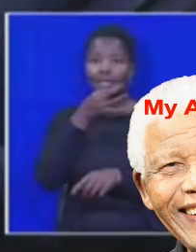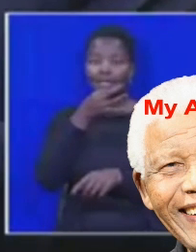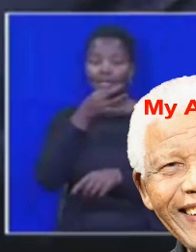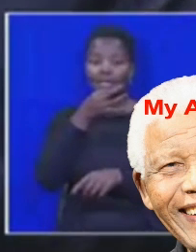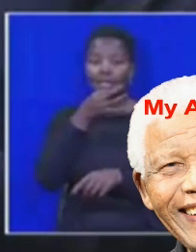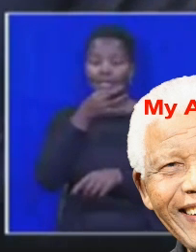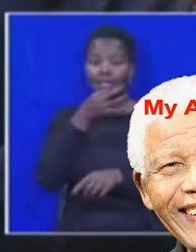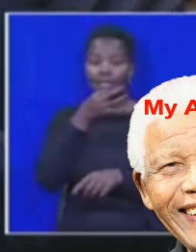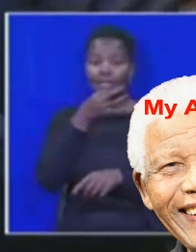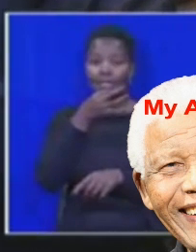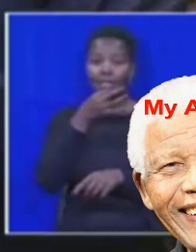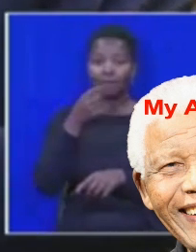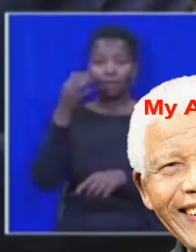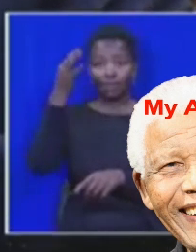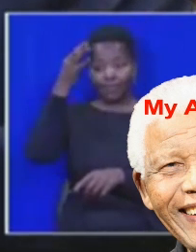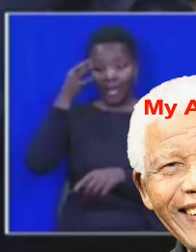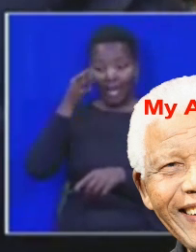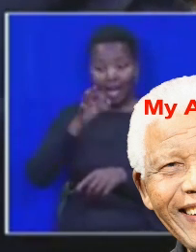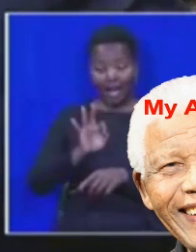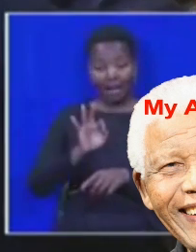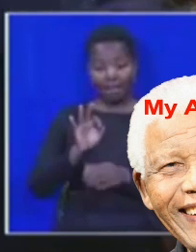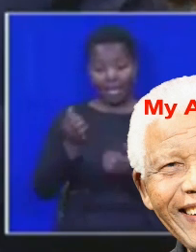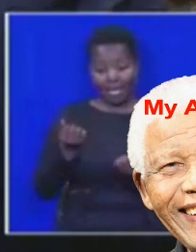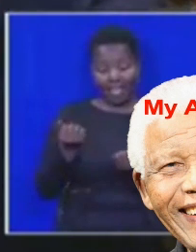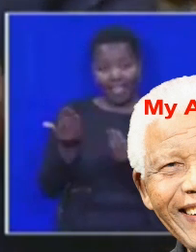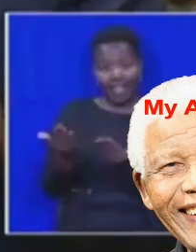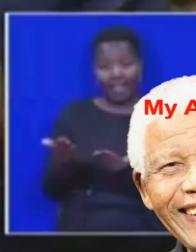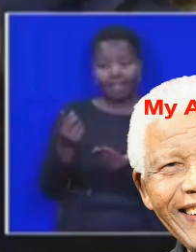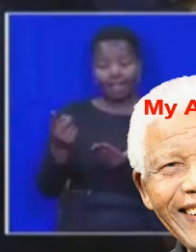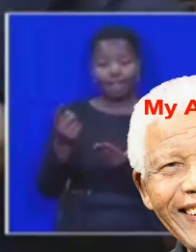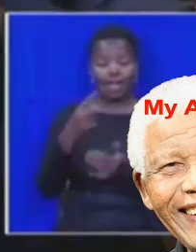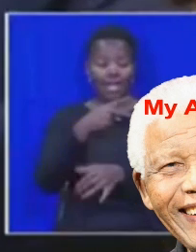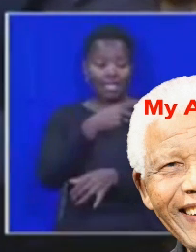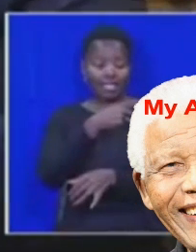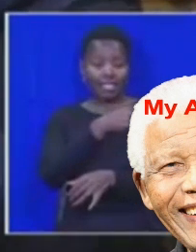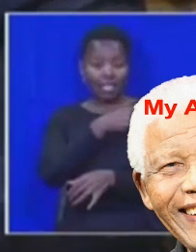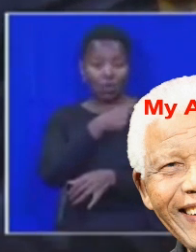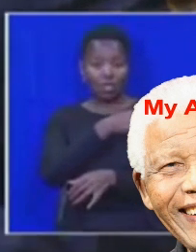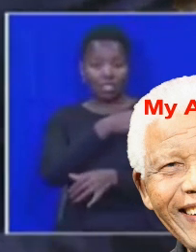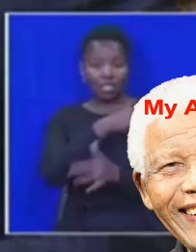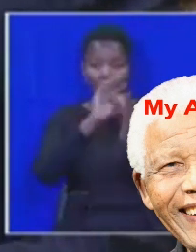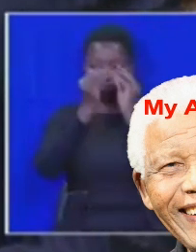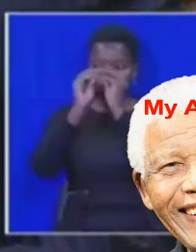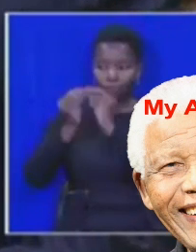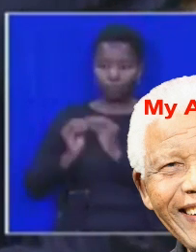what government provided as security features in my homestead.